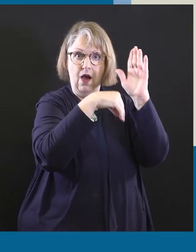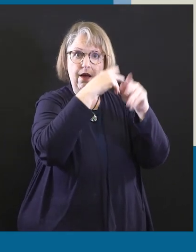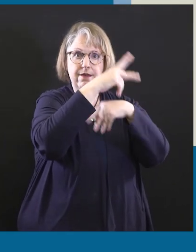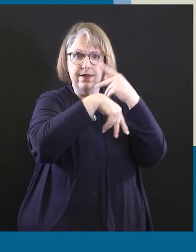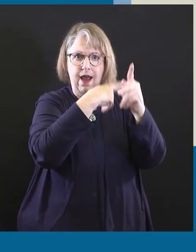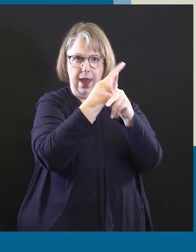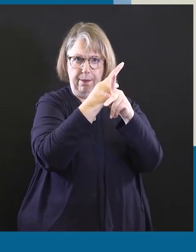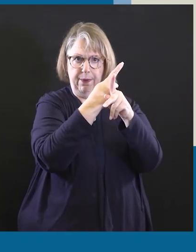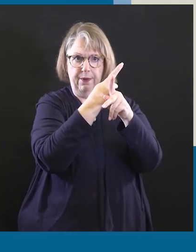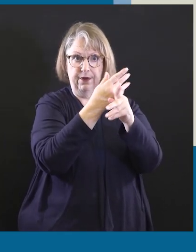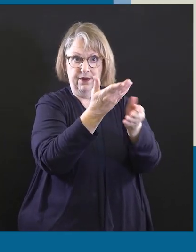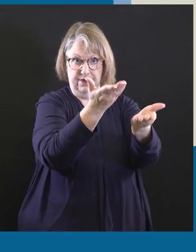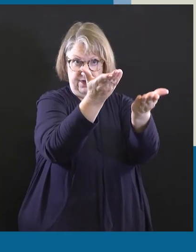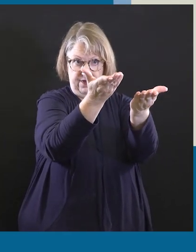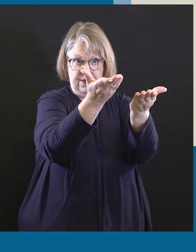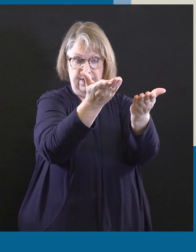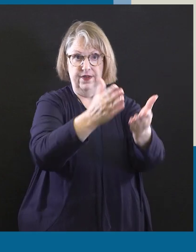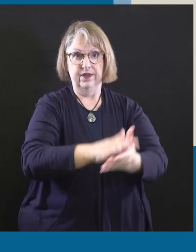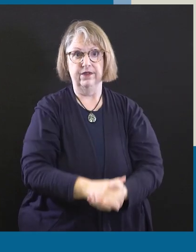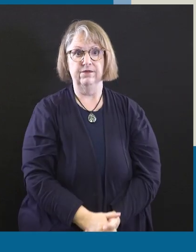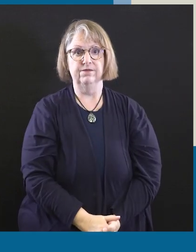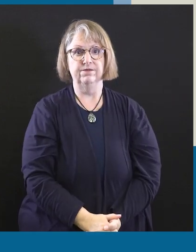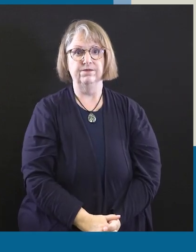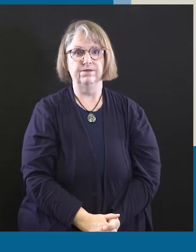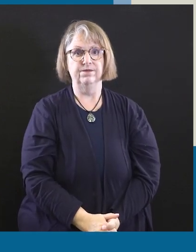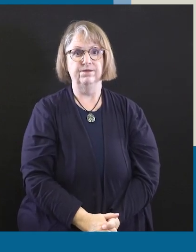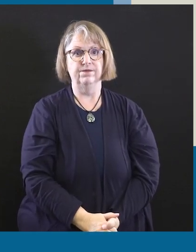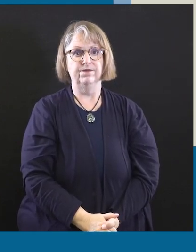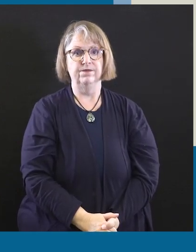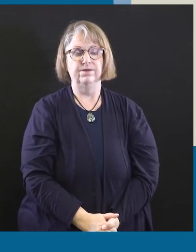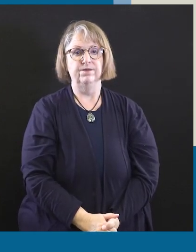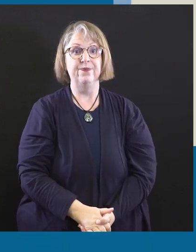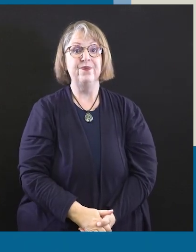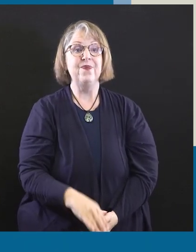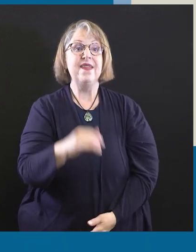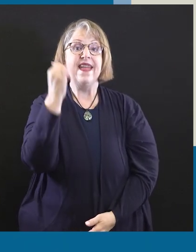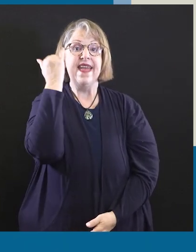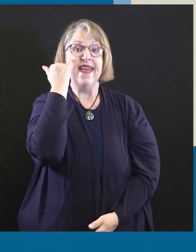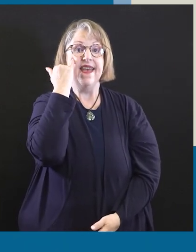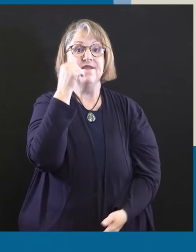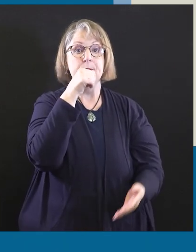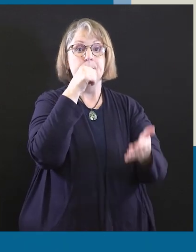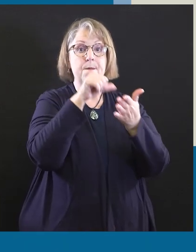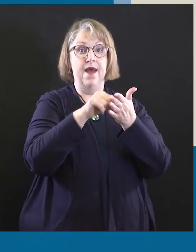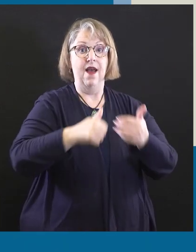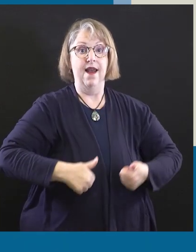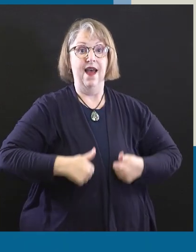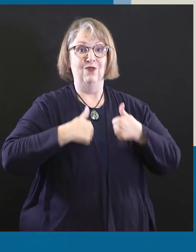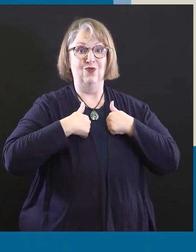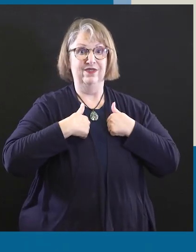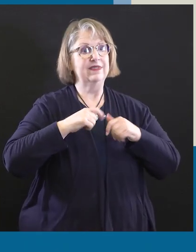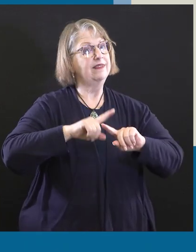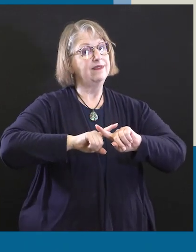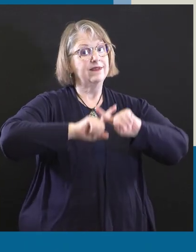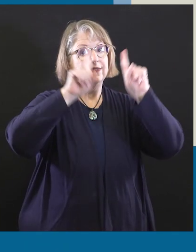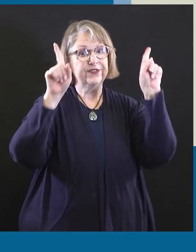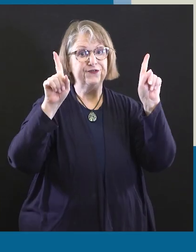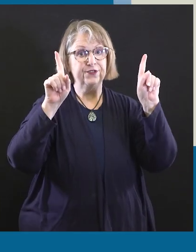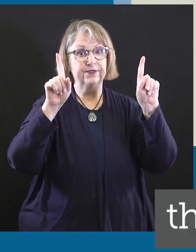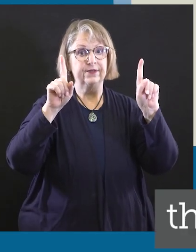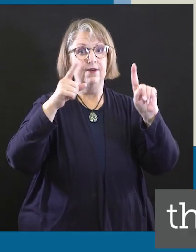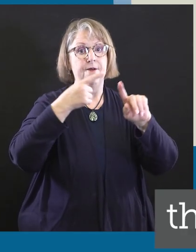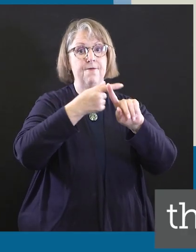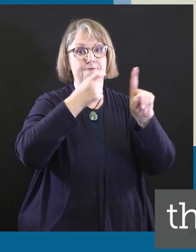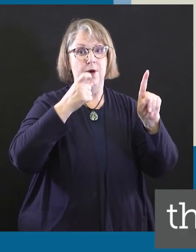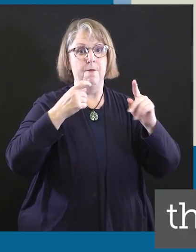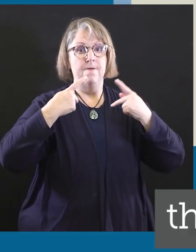organization has just one, fill out all of the organizational information. If there's a mailing